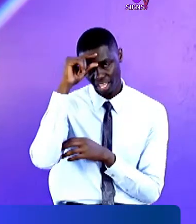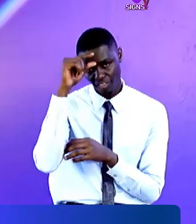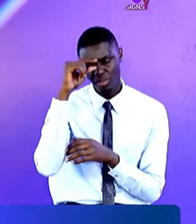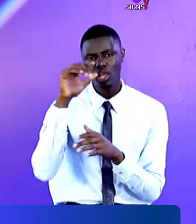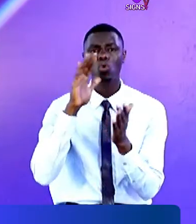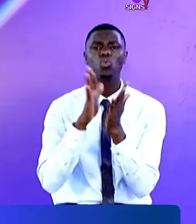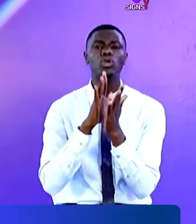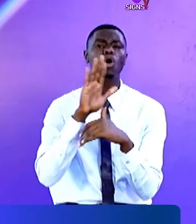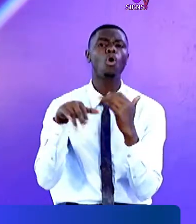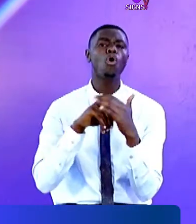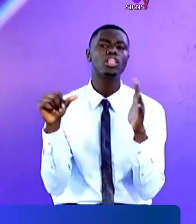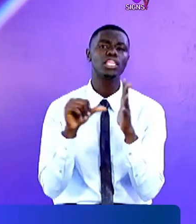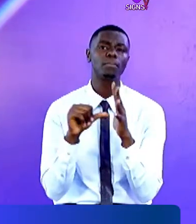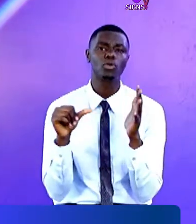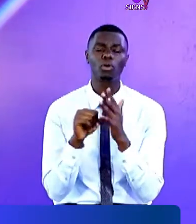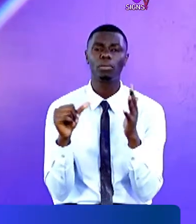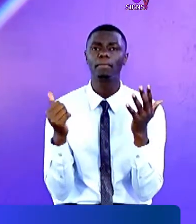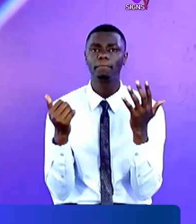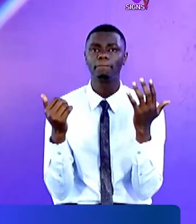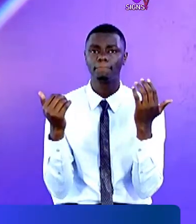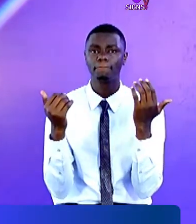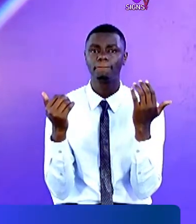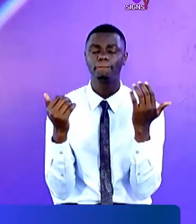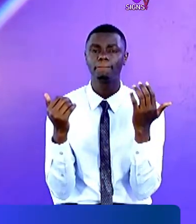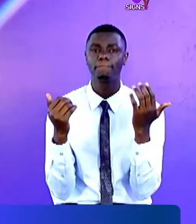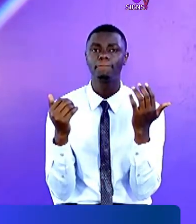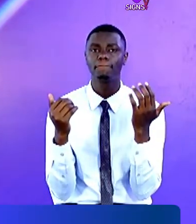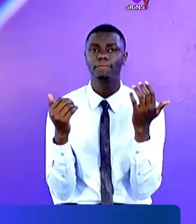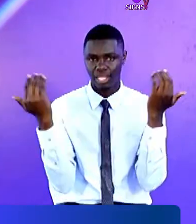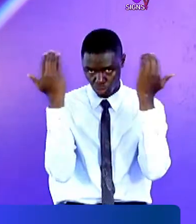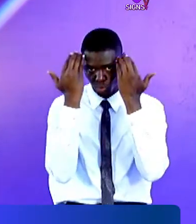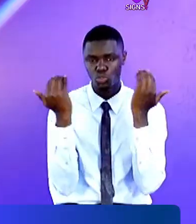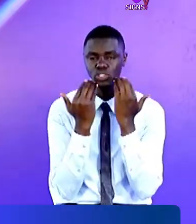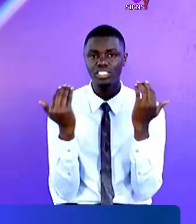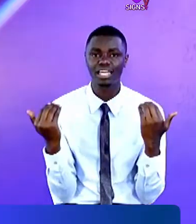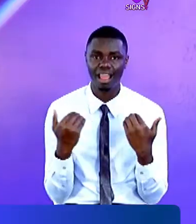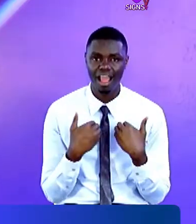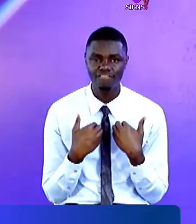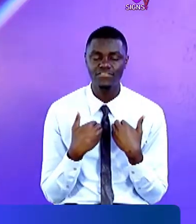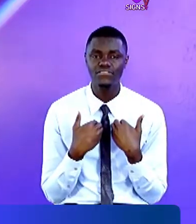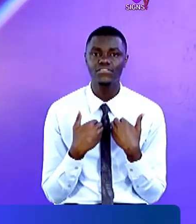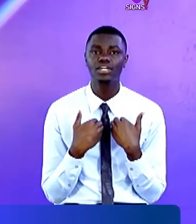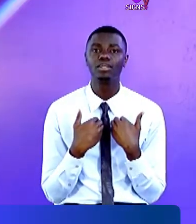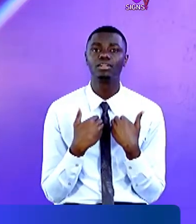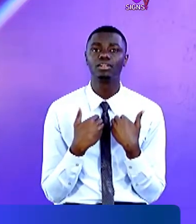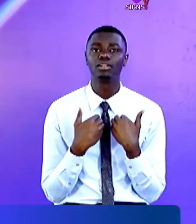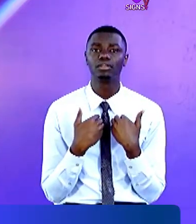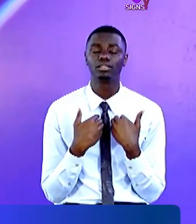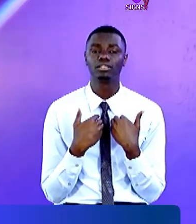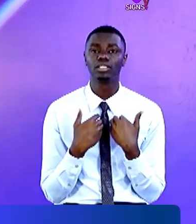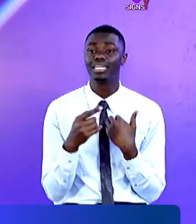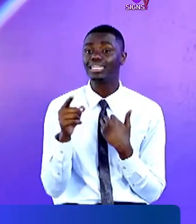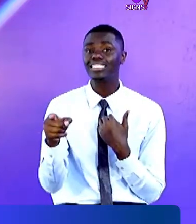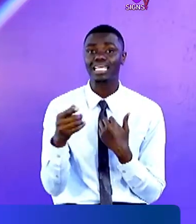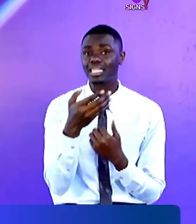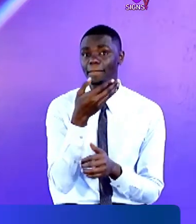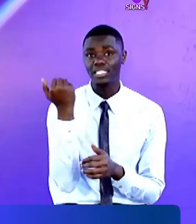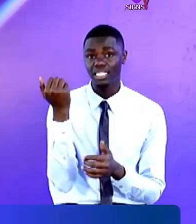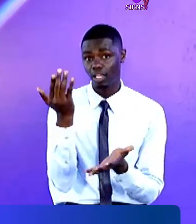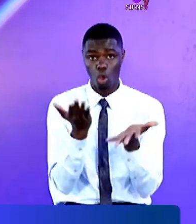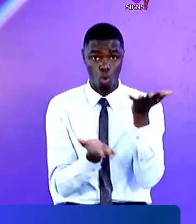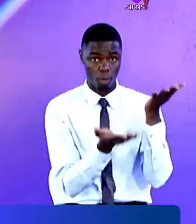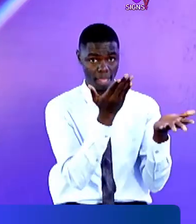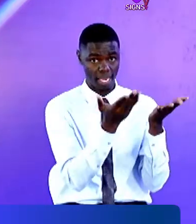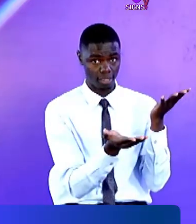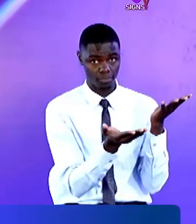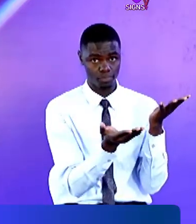have, they are the better performing arm of government. Yes, because you're cutting them some slack. No, let's be comparatively. For